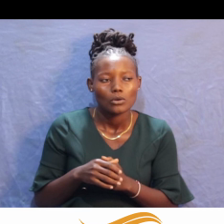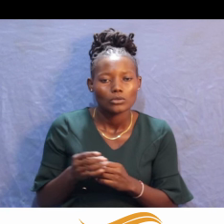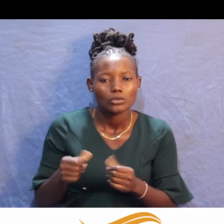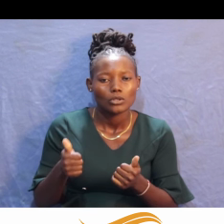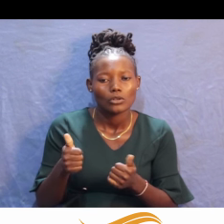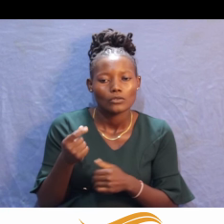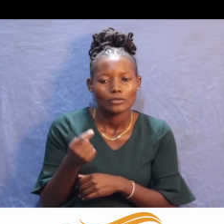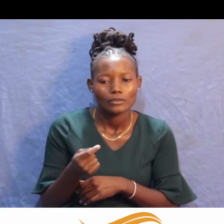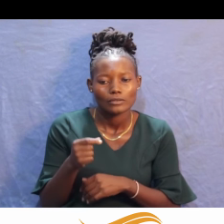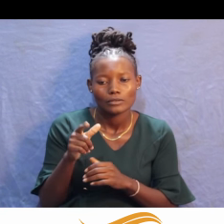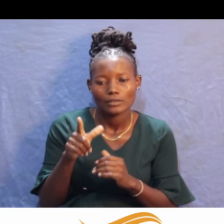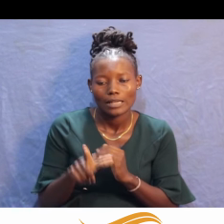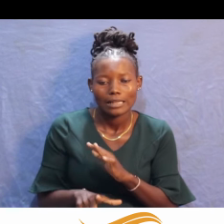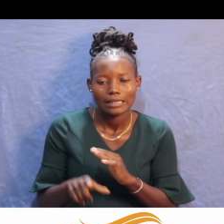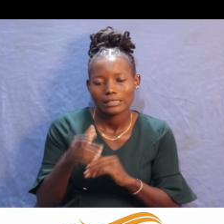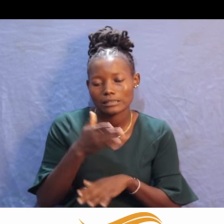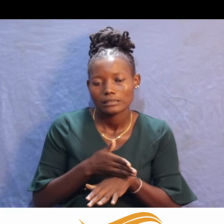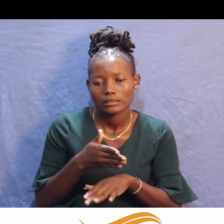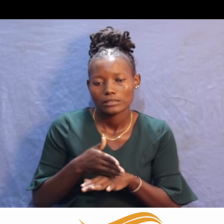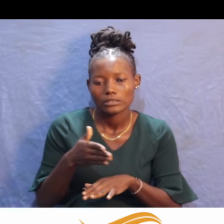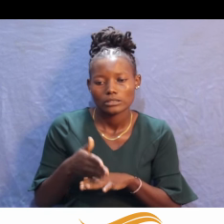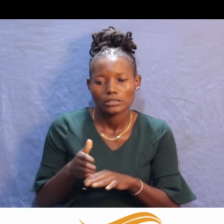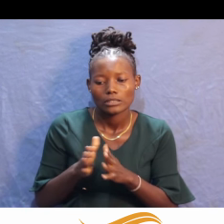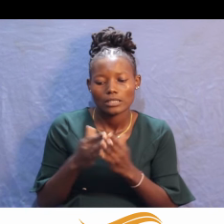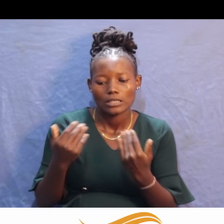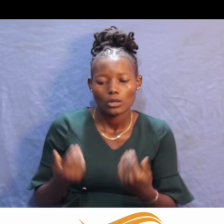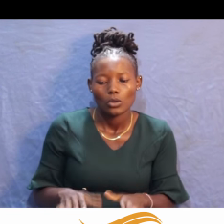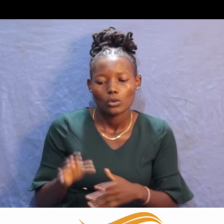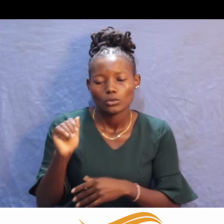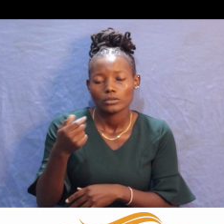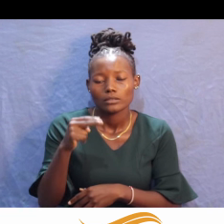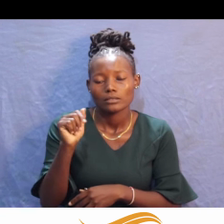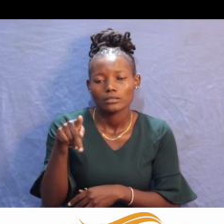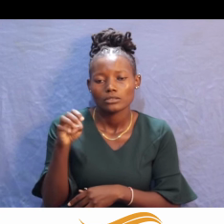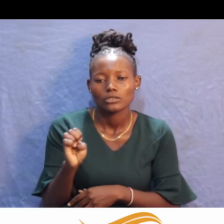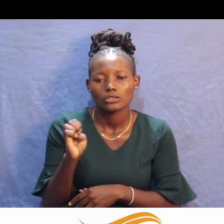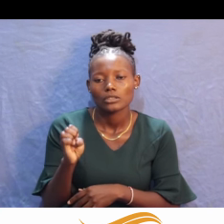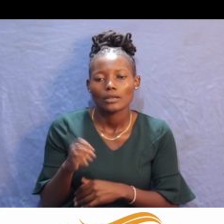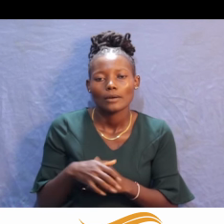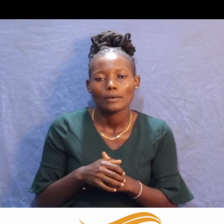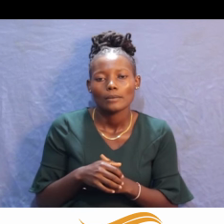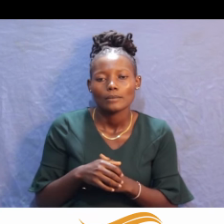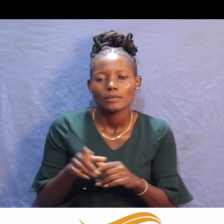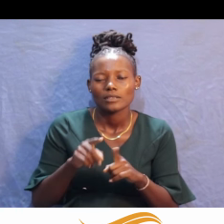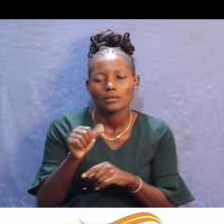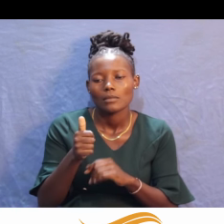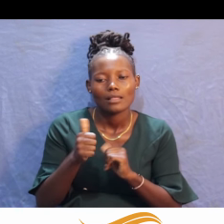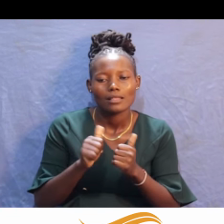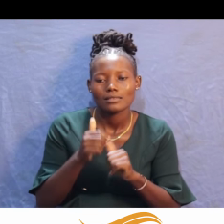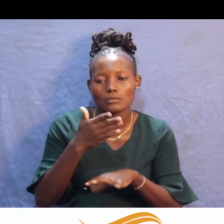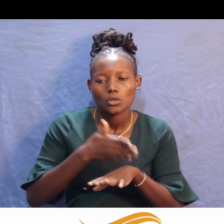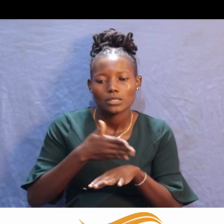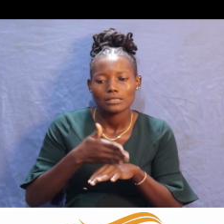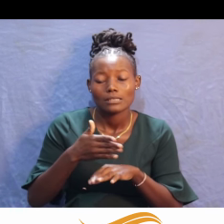and recover faster if he's in shape. Again, likewise, any sport injury.